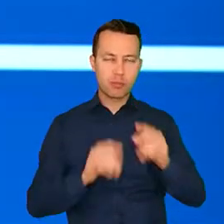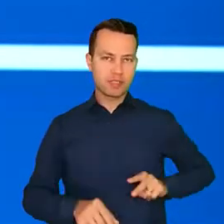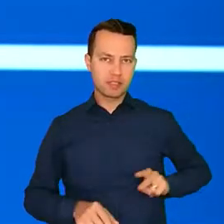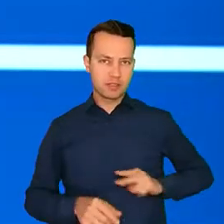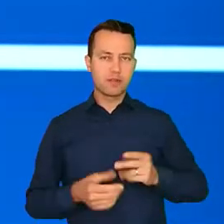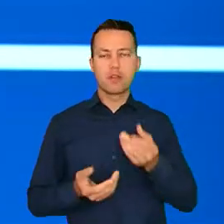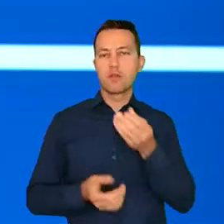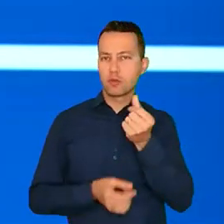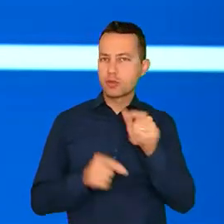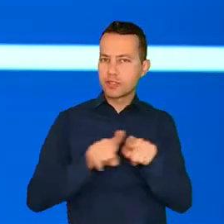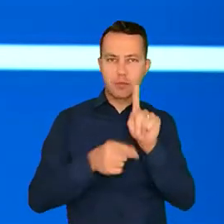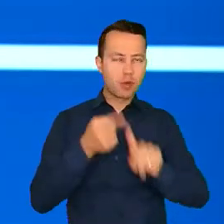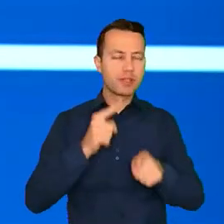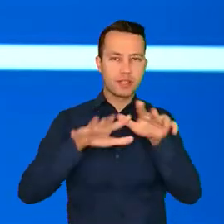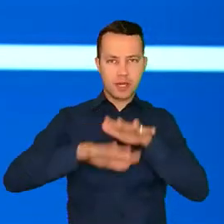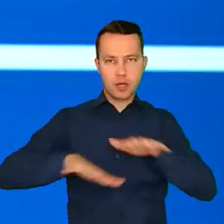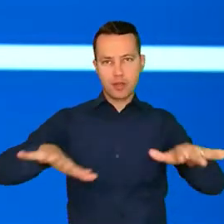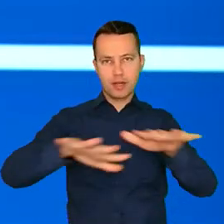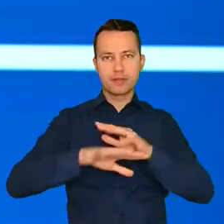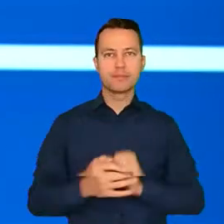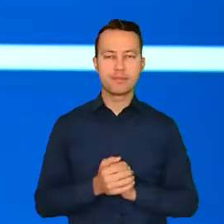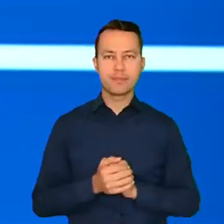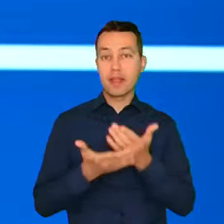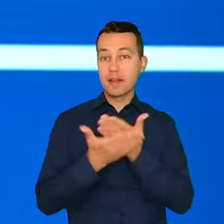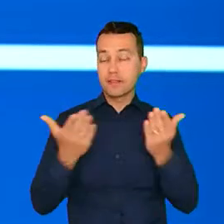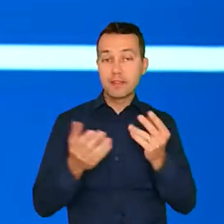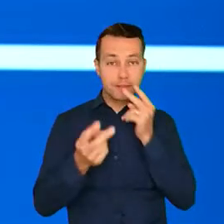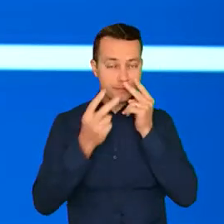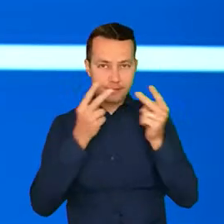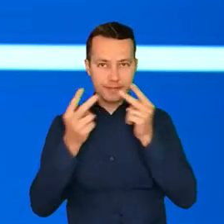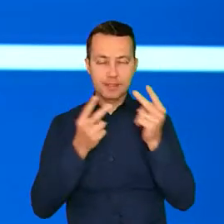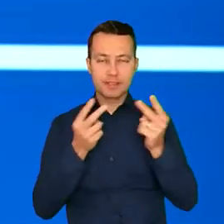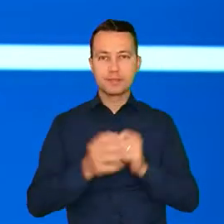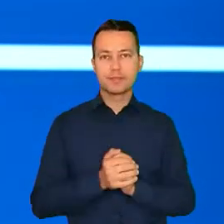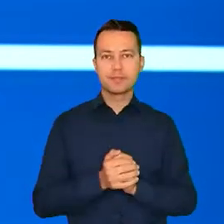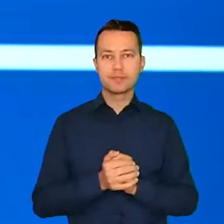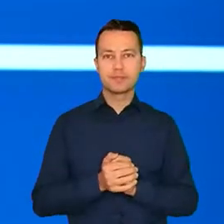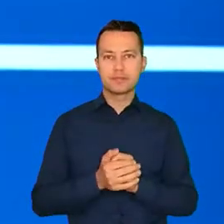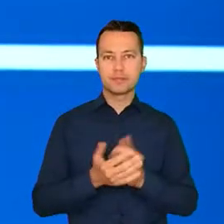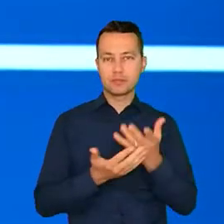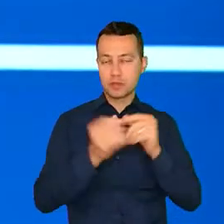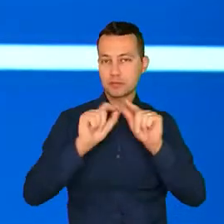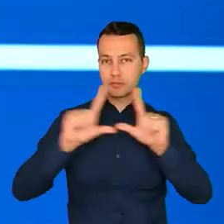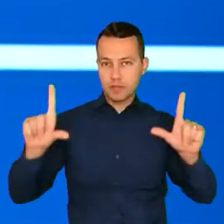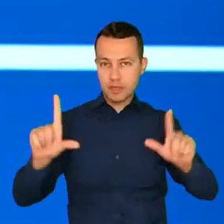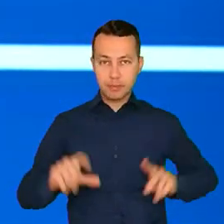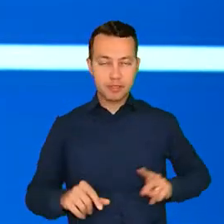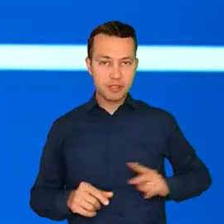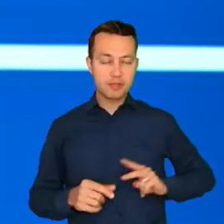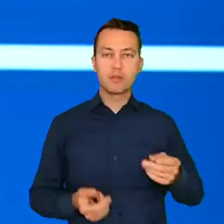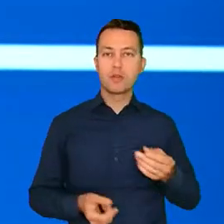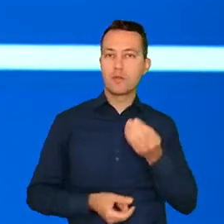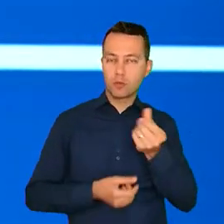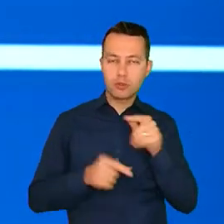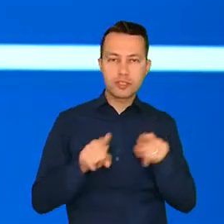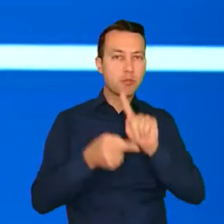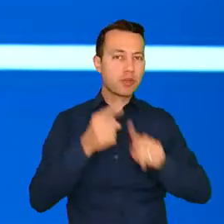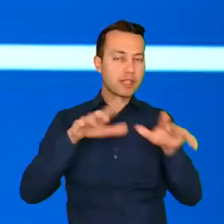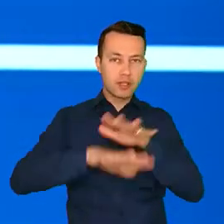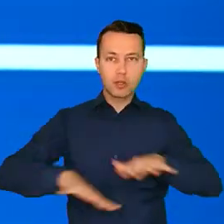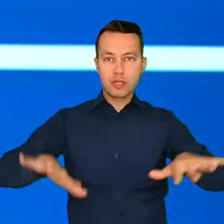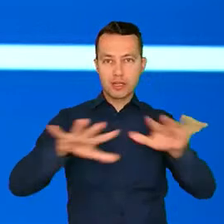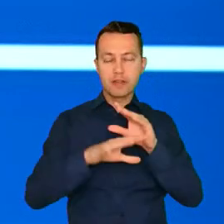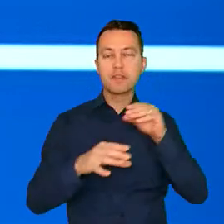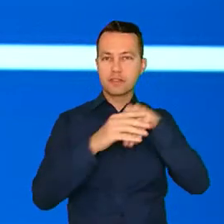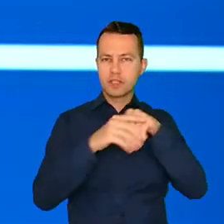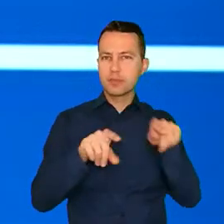under the same links that we were sending you with our invitation. As you can see on the screen, because we are in the Ministry of